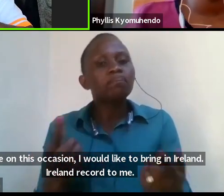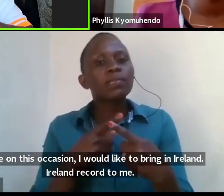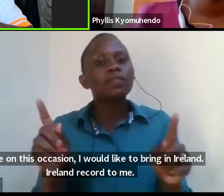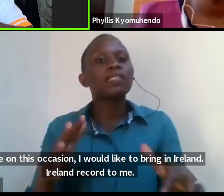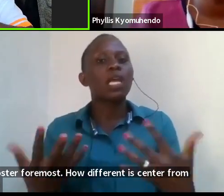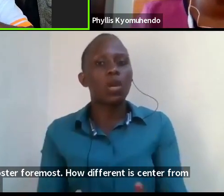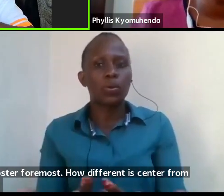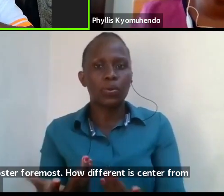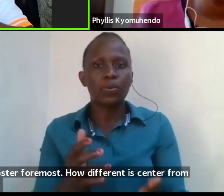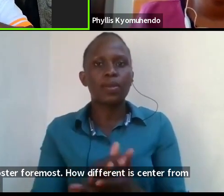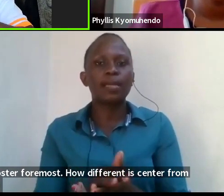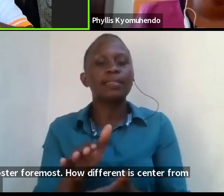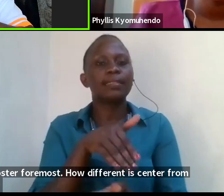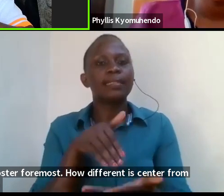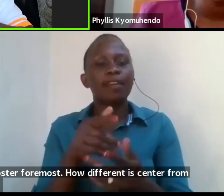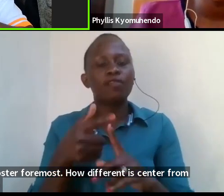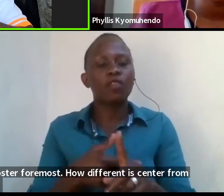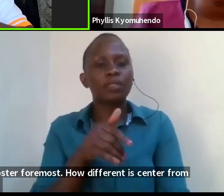Sente from Swipe to Pay?